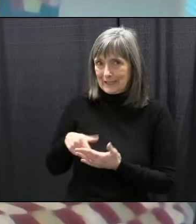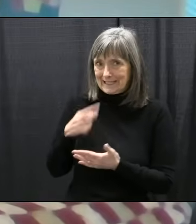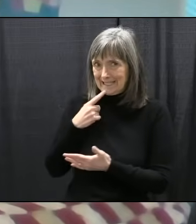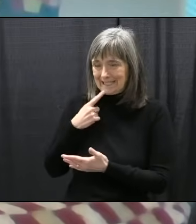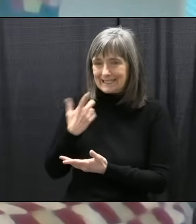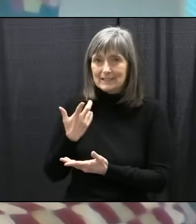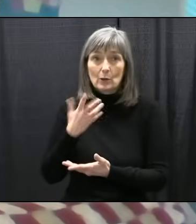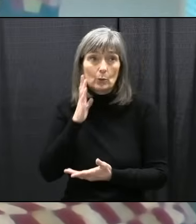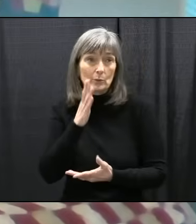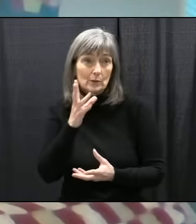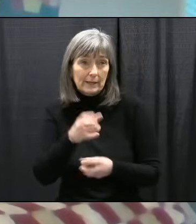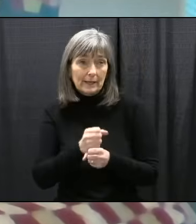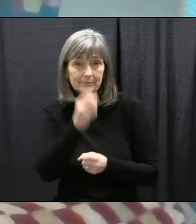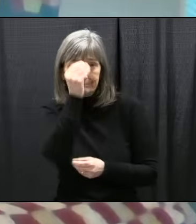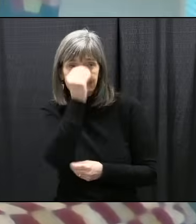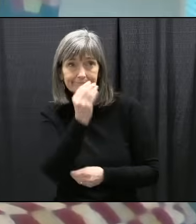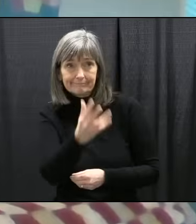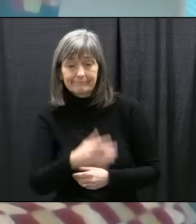for you.